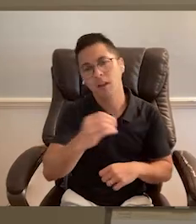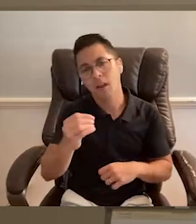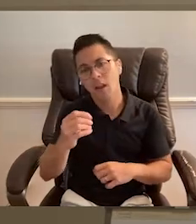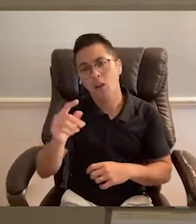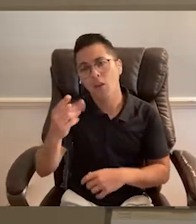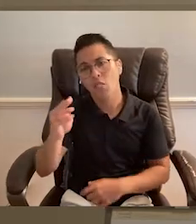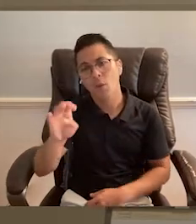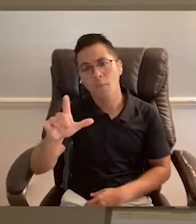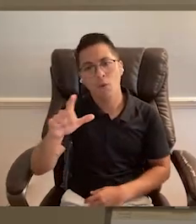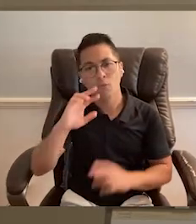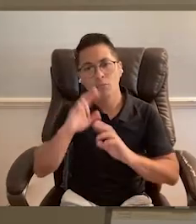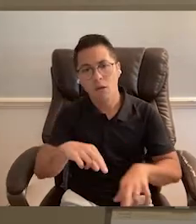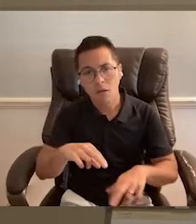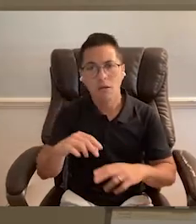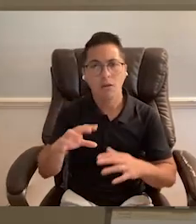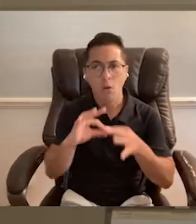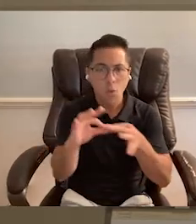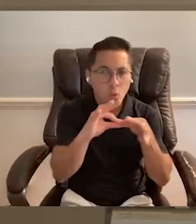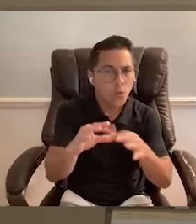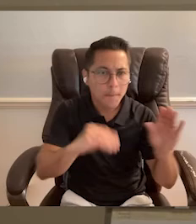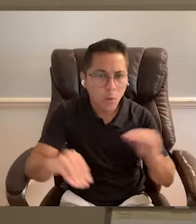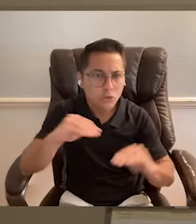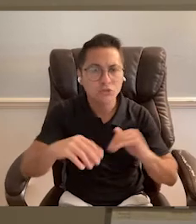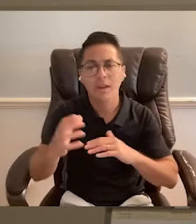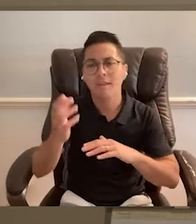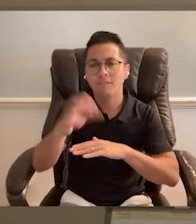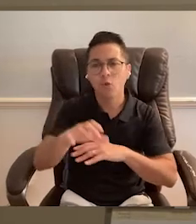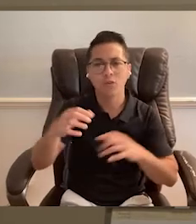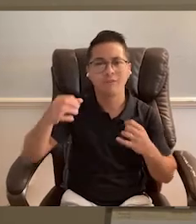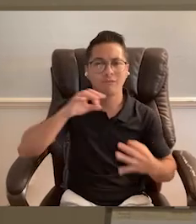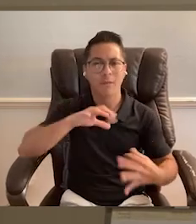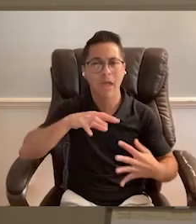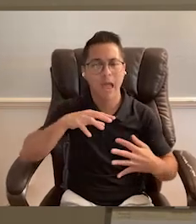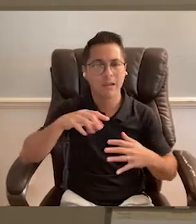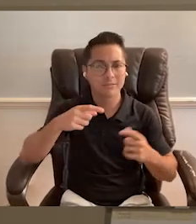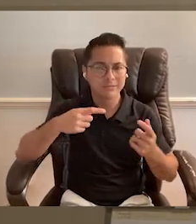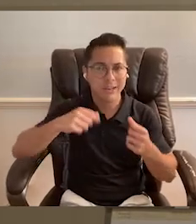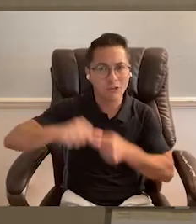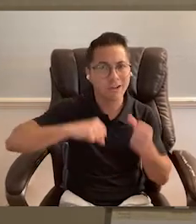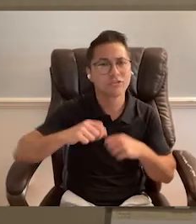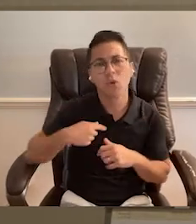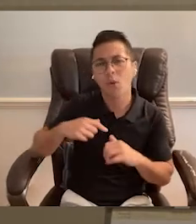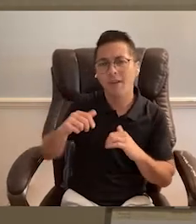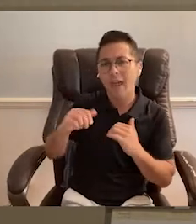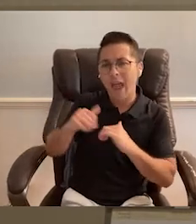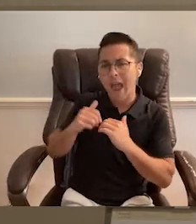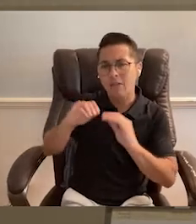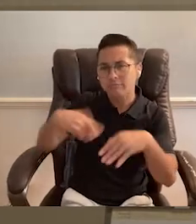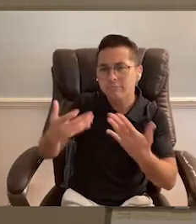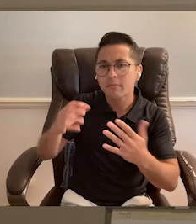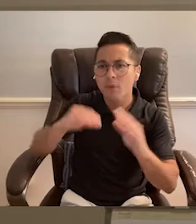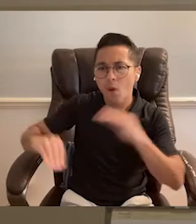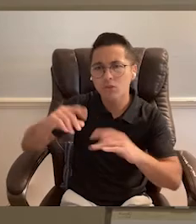of qualified vendors. Occasionally, CART recruits human subjects to test some of the work we are doing and provide their